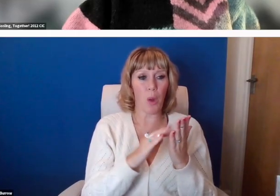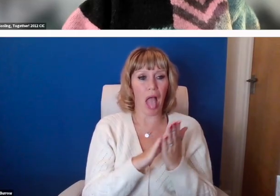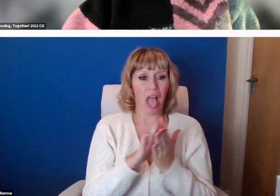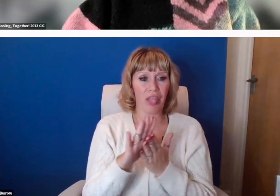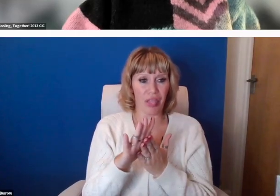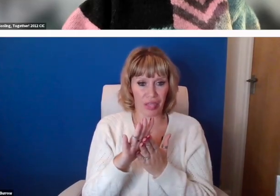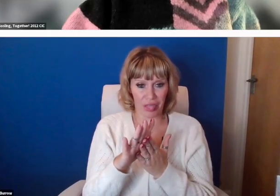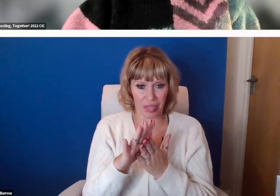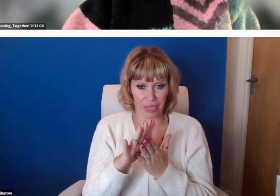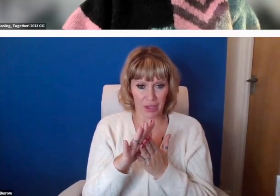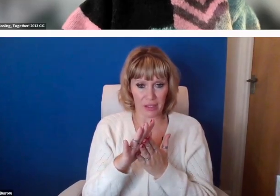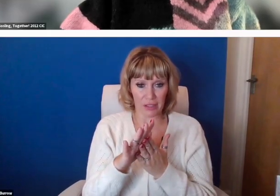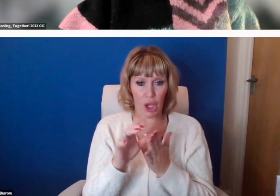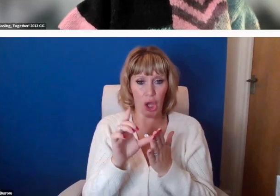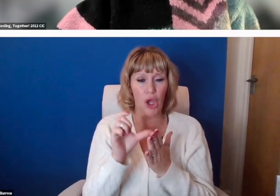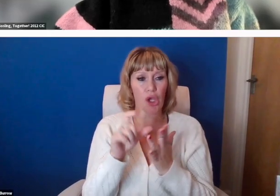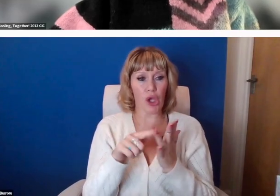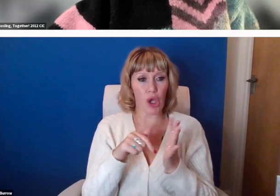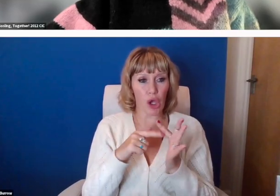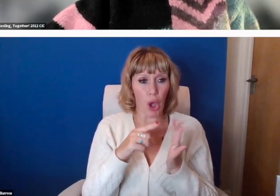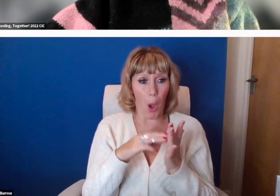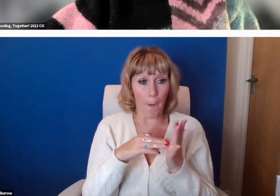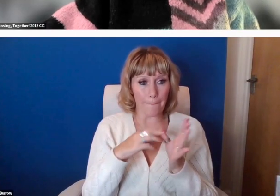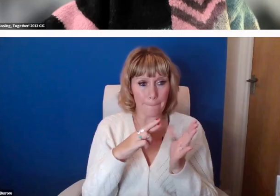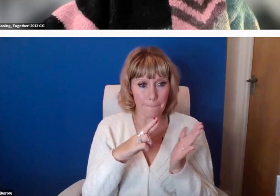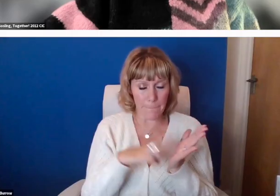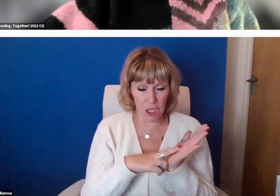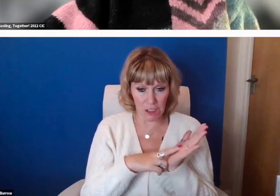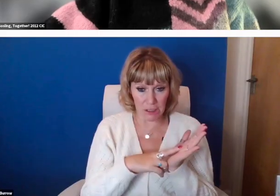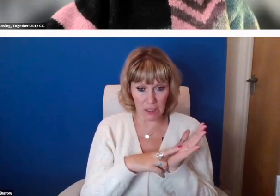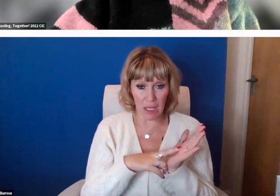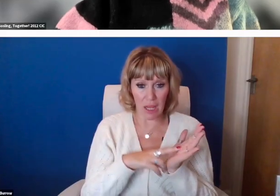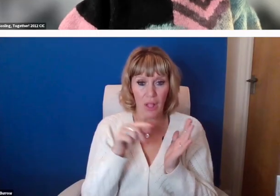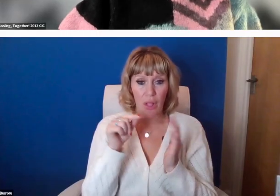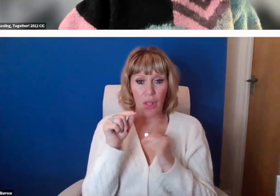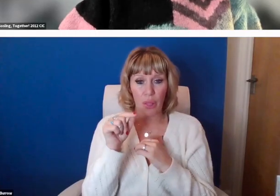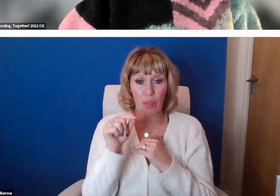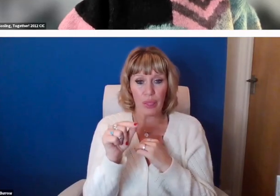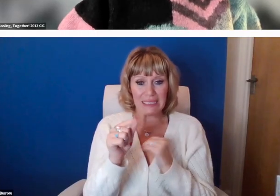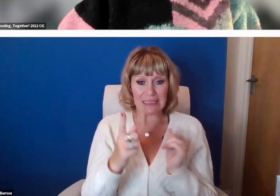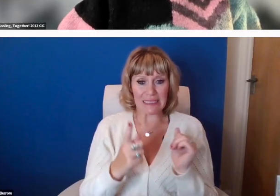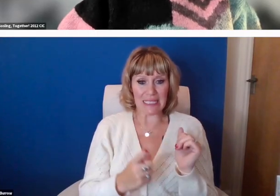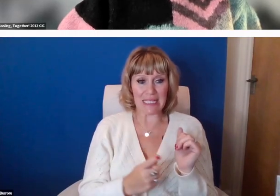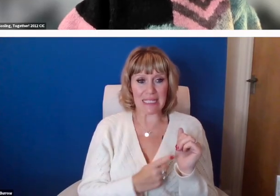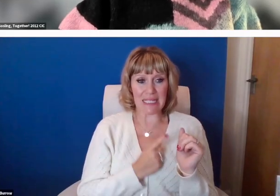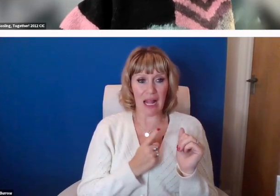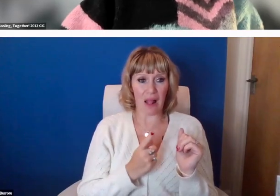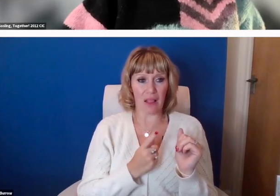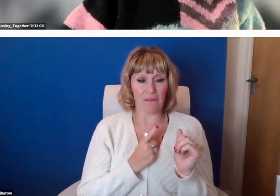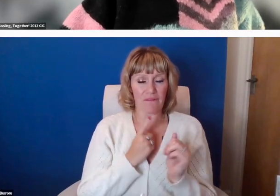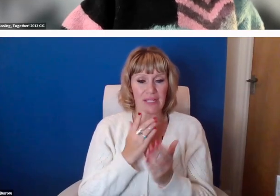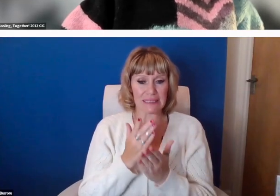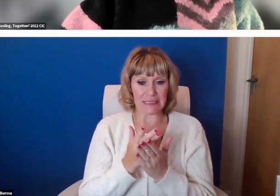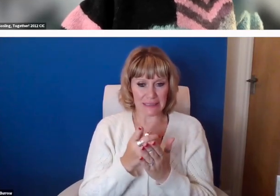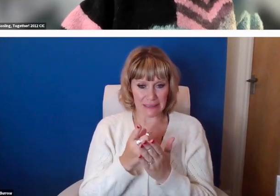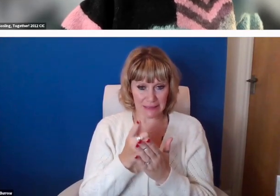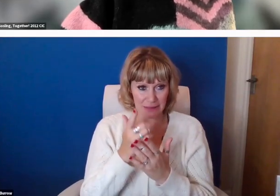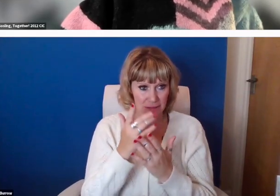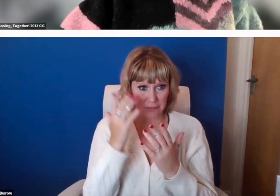is cork, ink, and pen on paper from 2025. It's a black ink